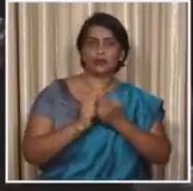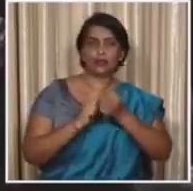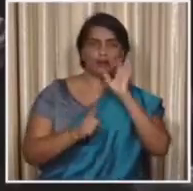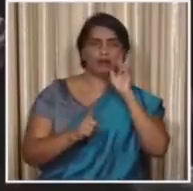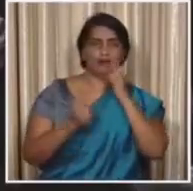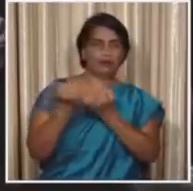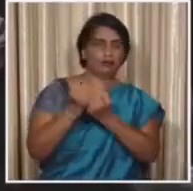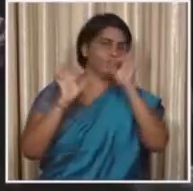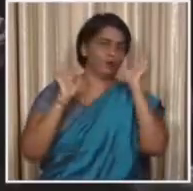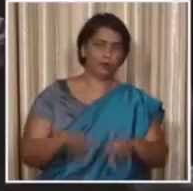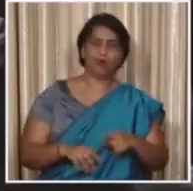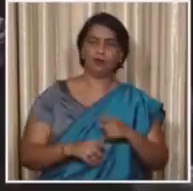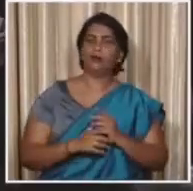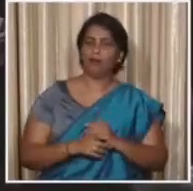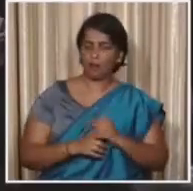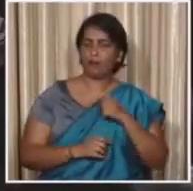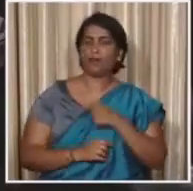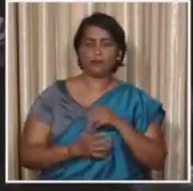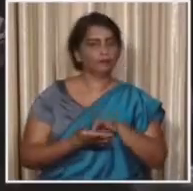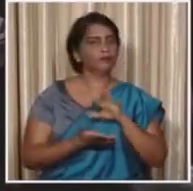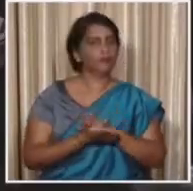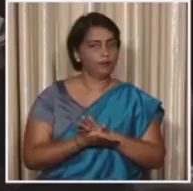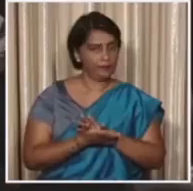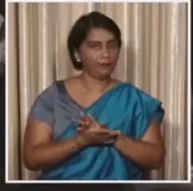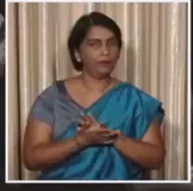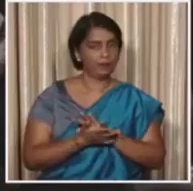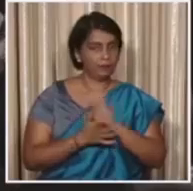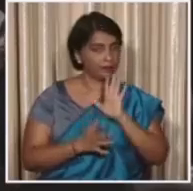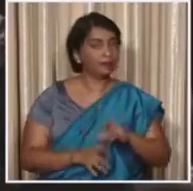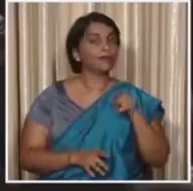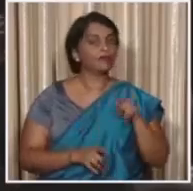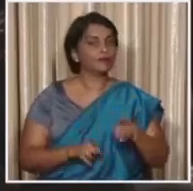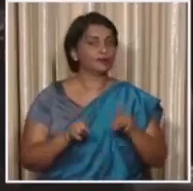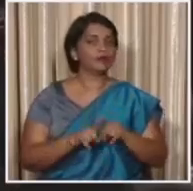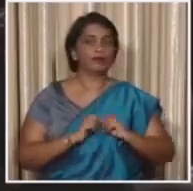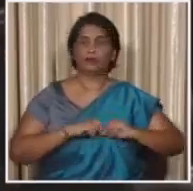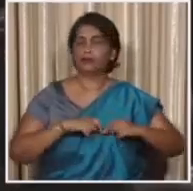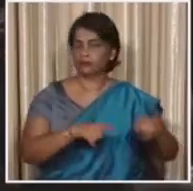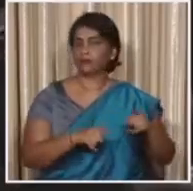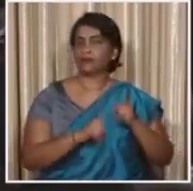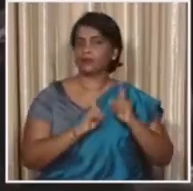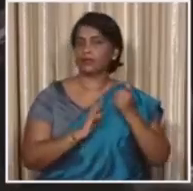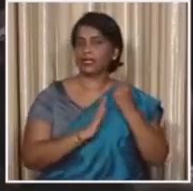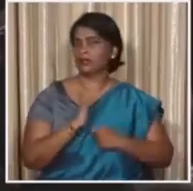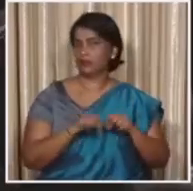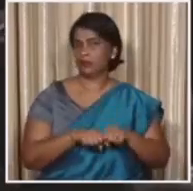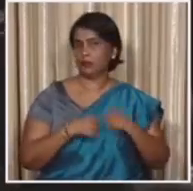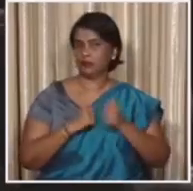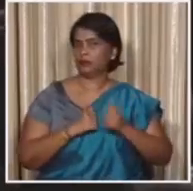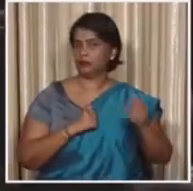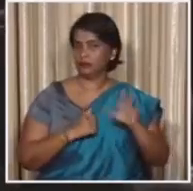sabotaged. Standing orders is being violated. In the Tamil Makkal